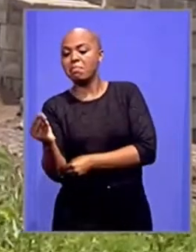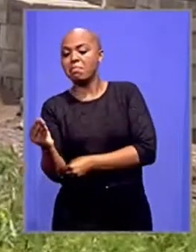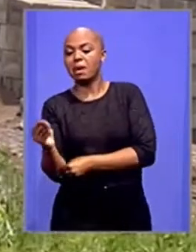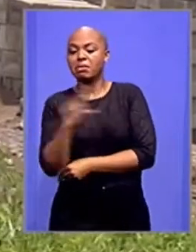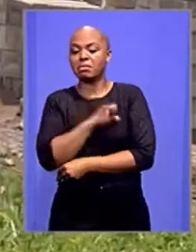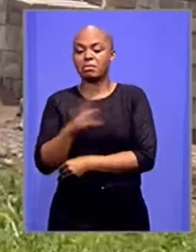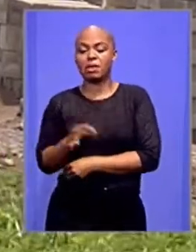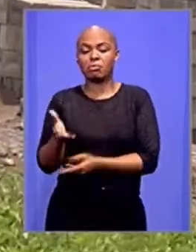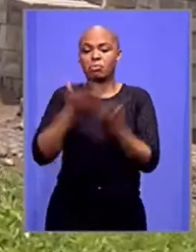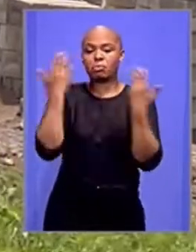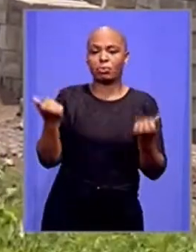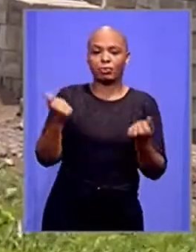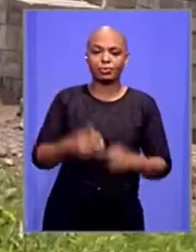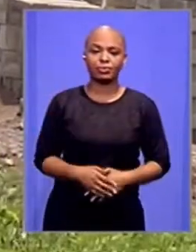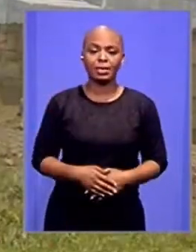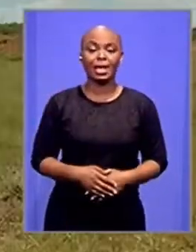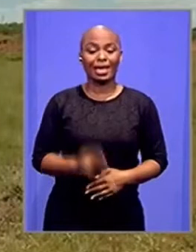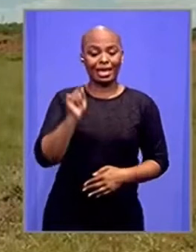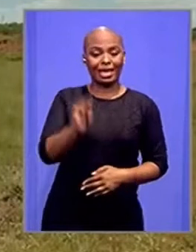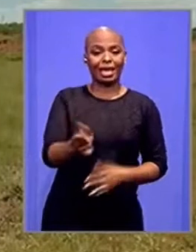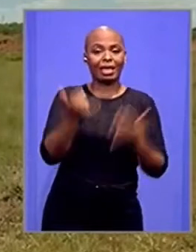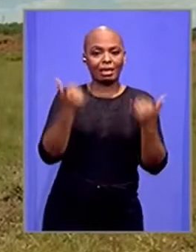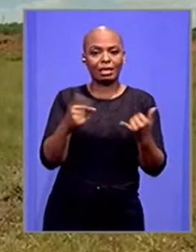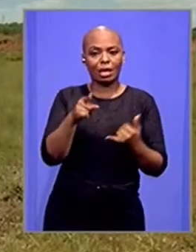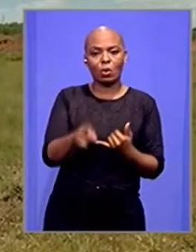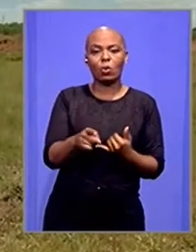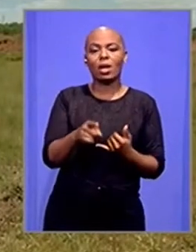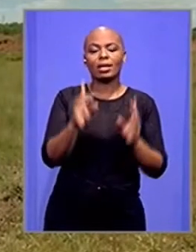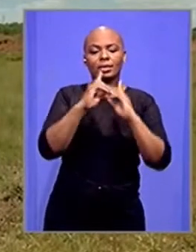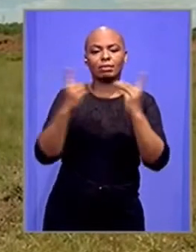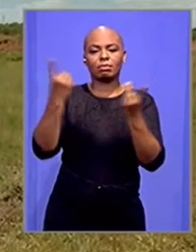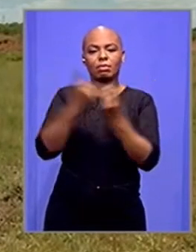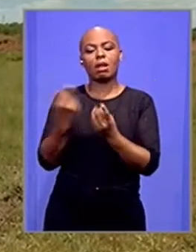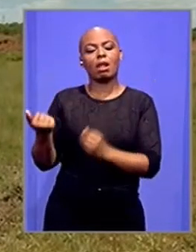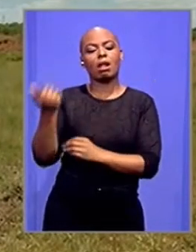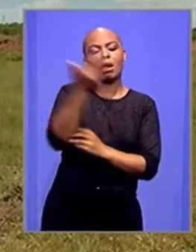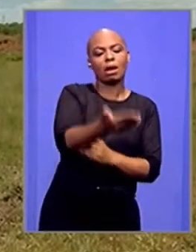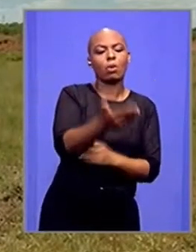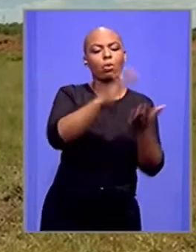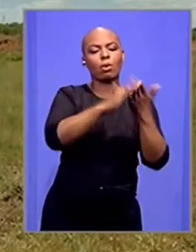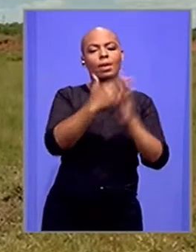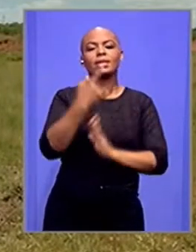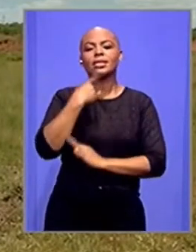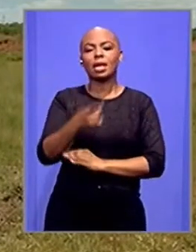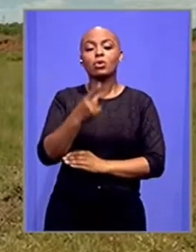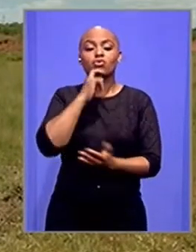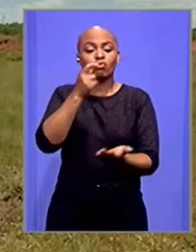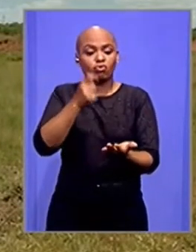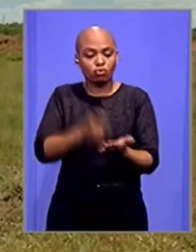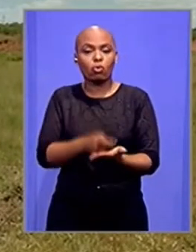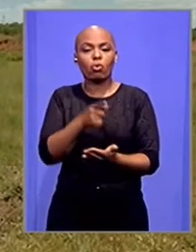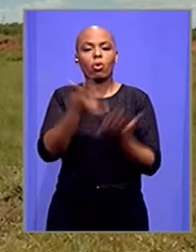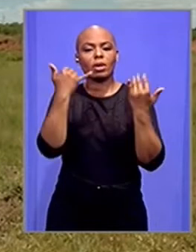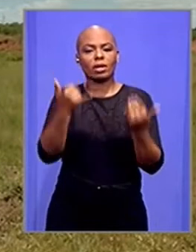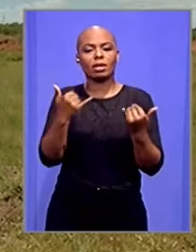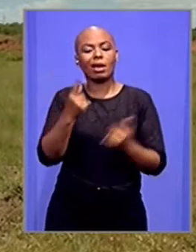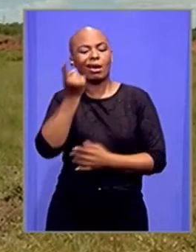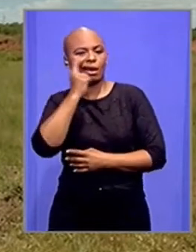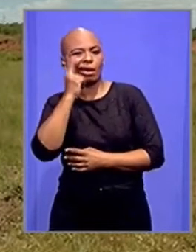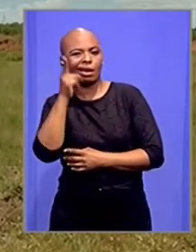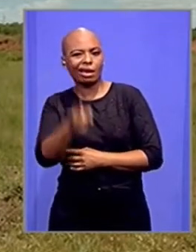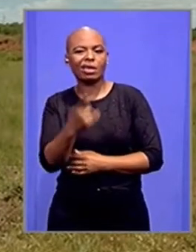ditena. Lefapha le ne la tsibogela baagi ka lekwalo mo le supileng fa dipatlisiso di netefaditse bogwenegwene jono ba go